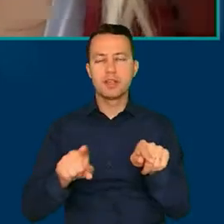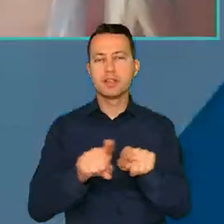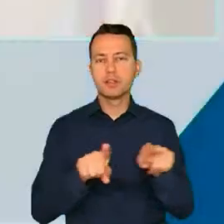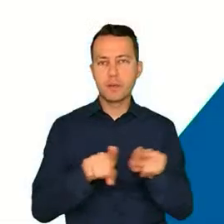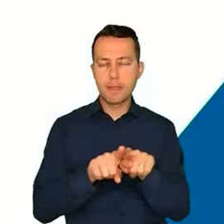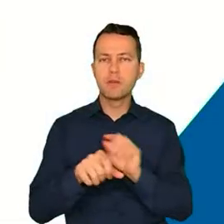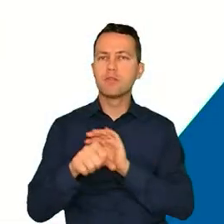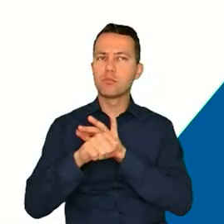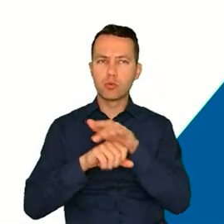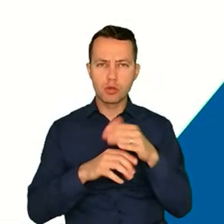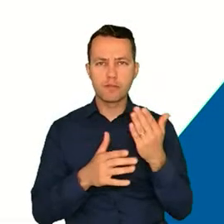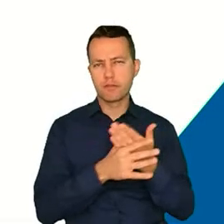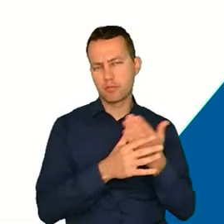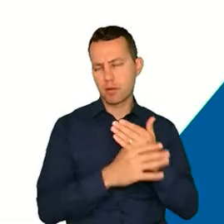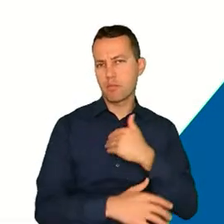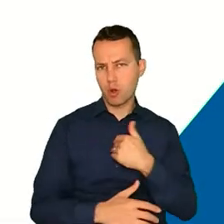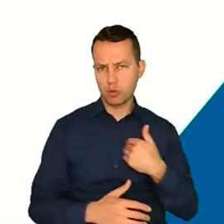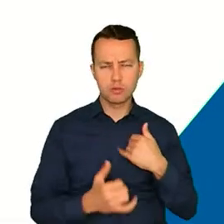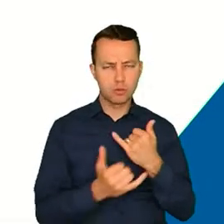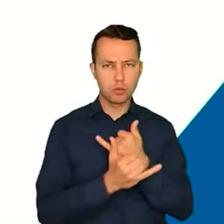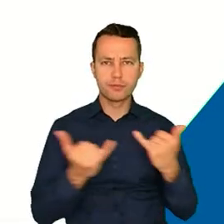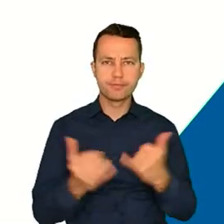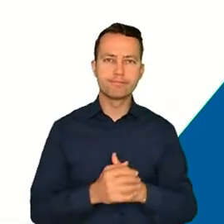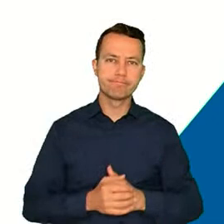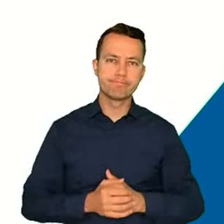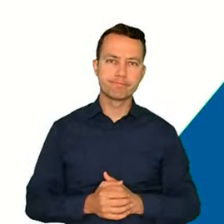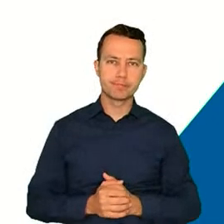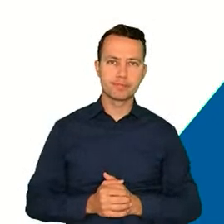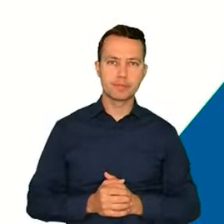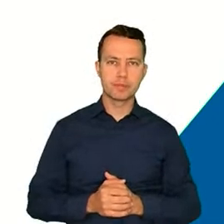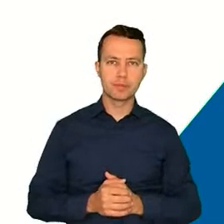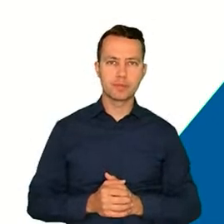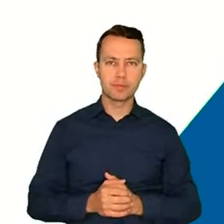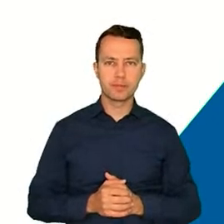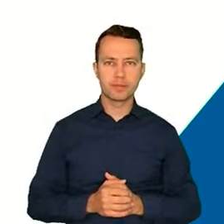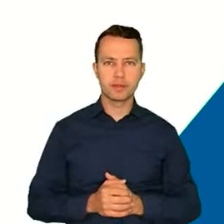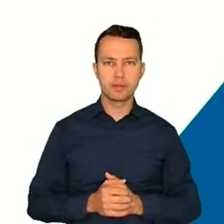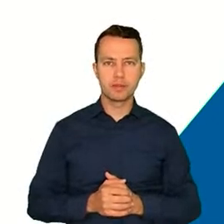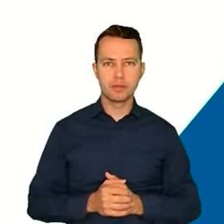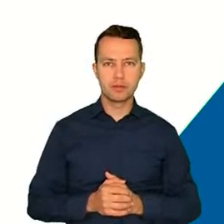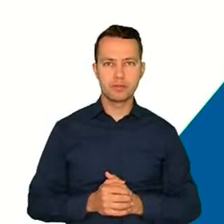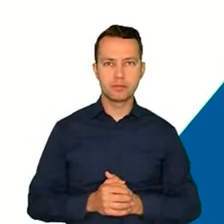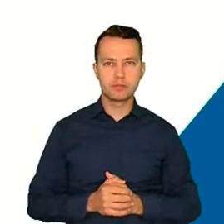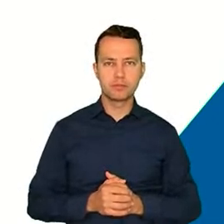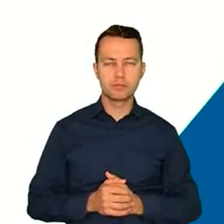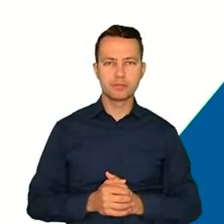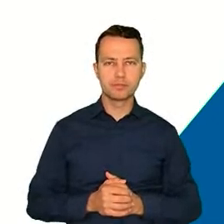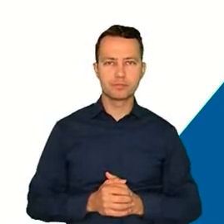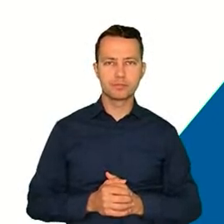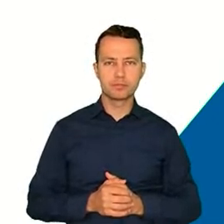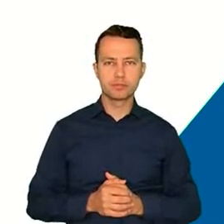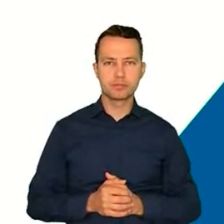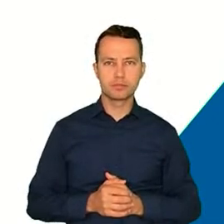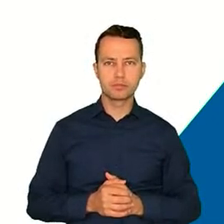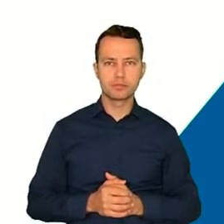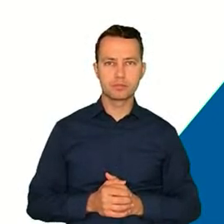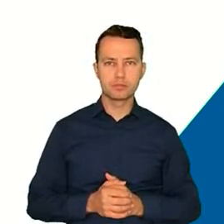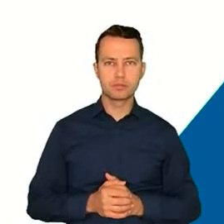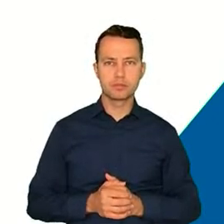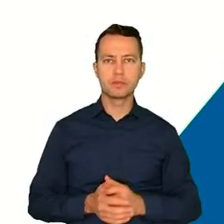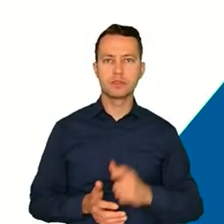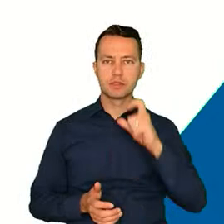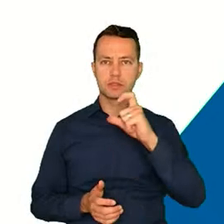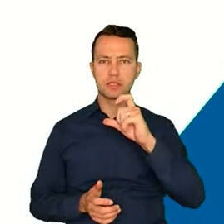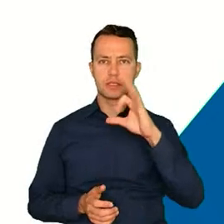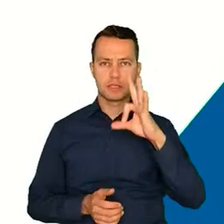the CSDD, the Corporate Sustainability Due Diligence Directive, that's currently under discussion. There's been a huge amount